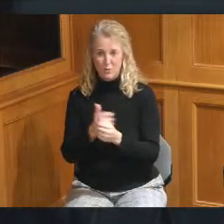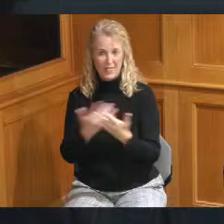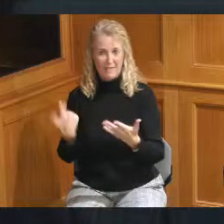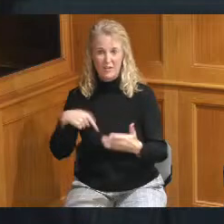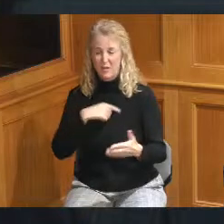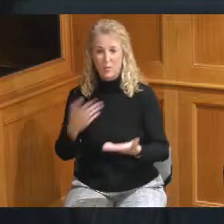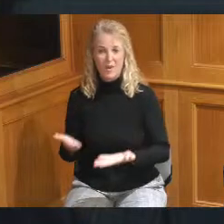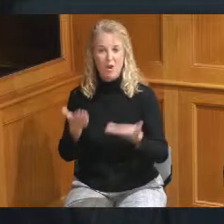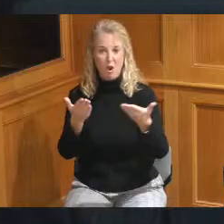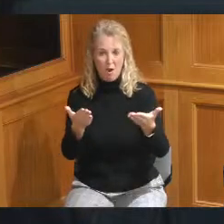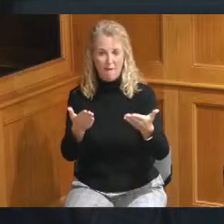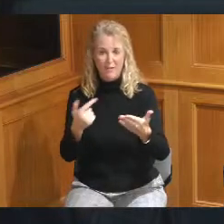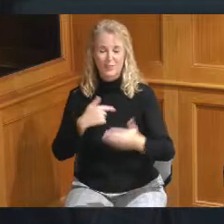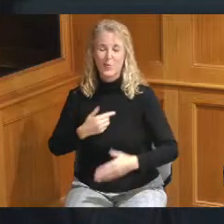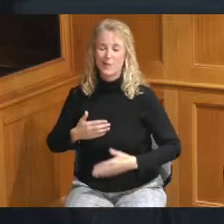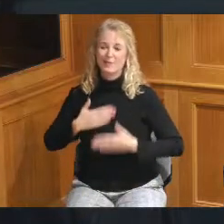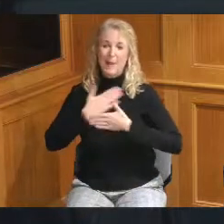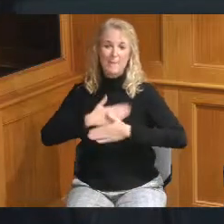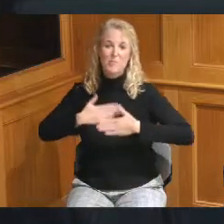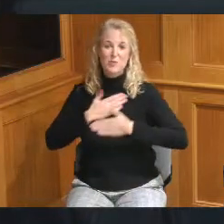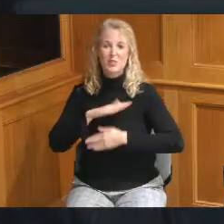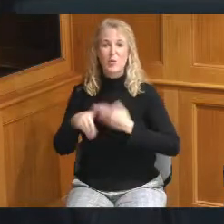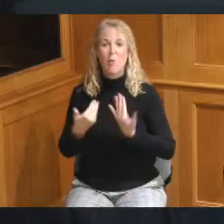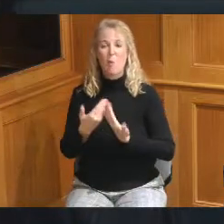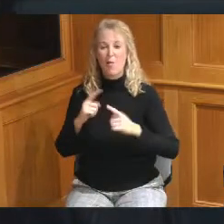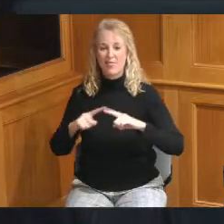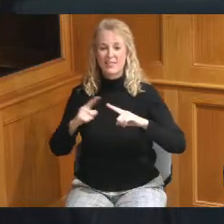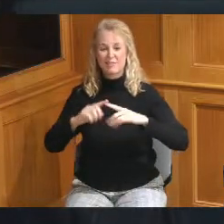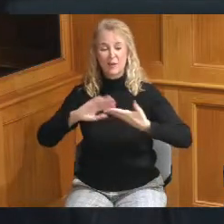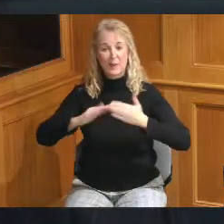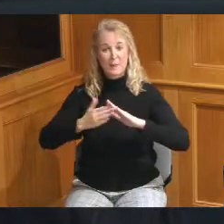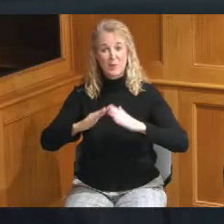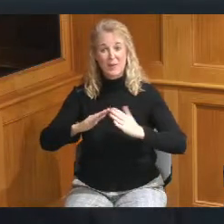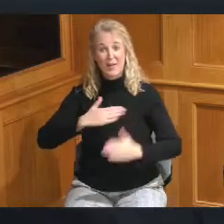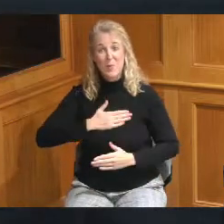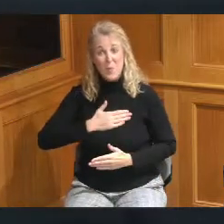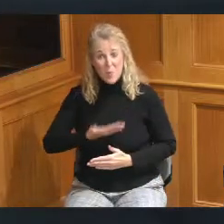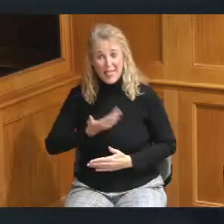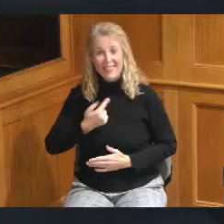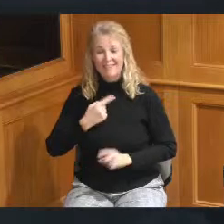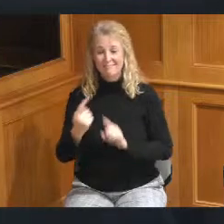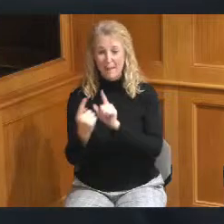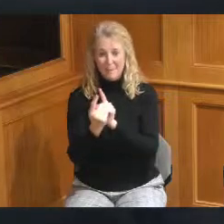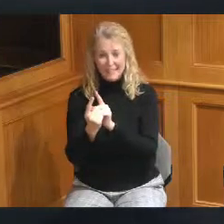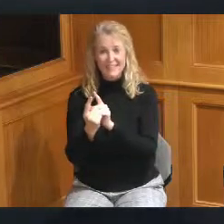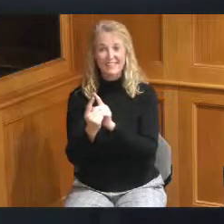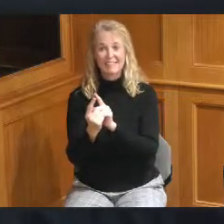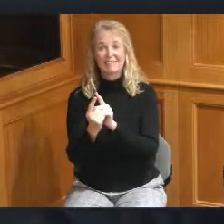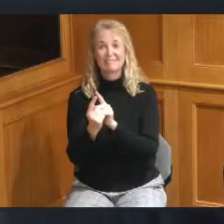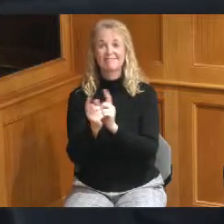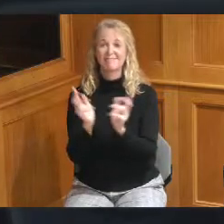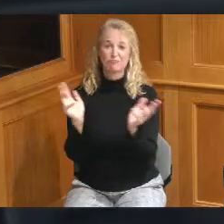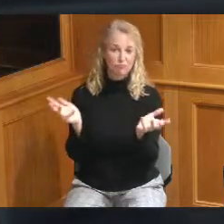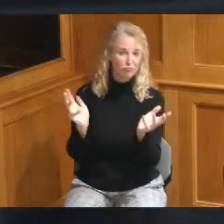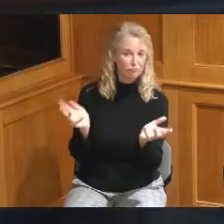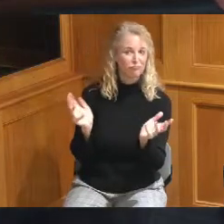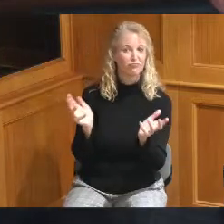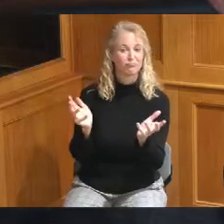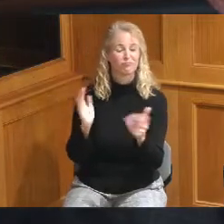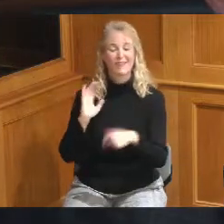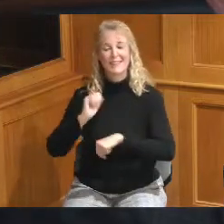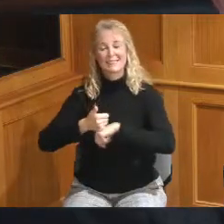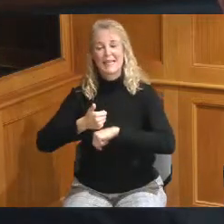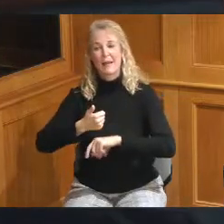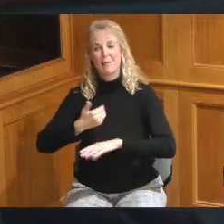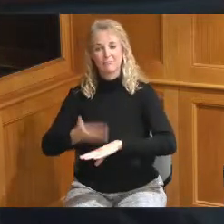offer. So I am grateful to all those communities for being willing to allow me the opportunity to talk about the work of the county